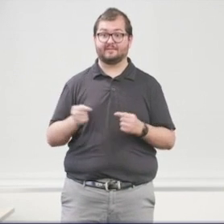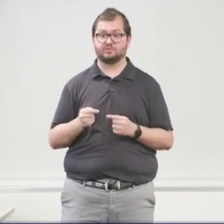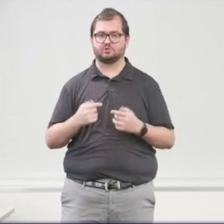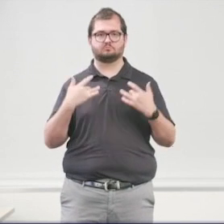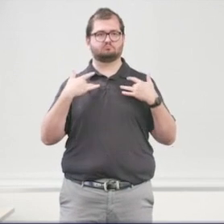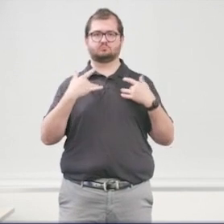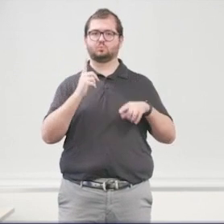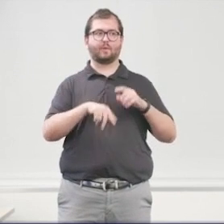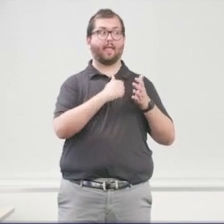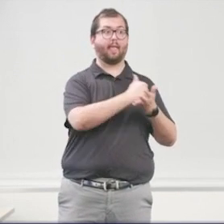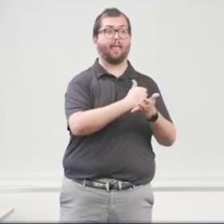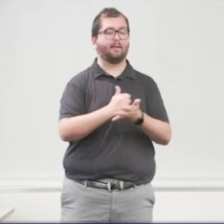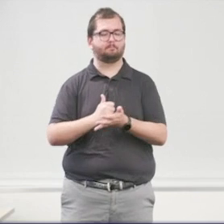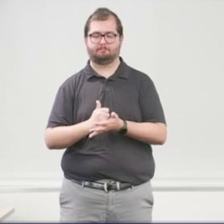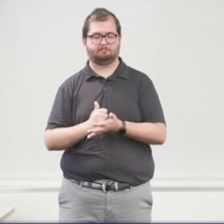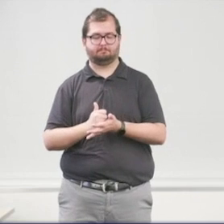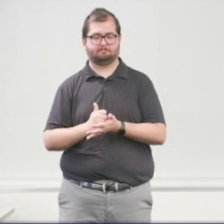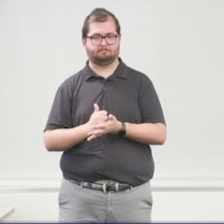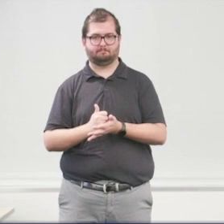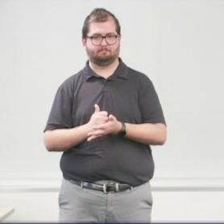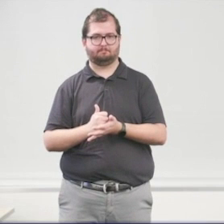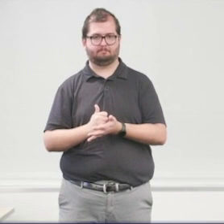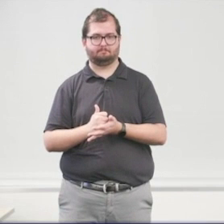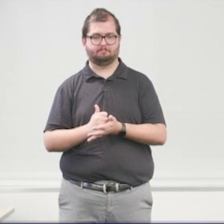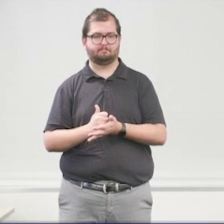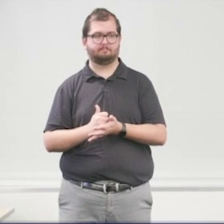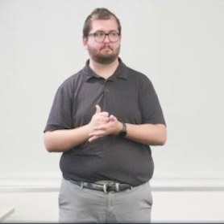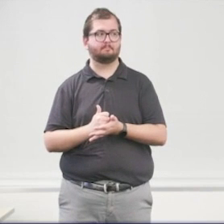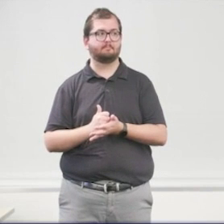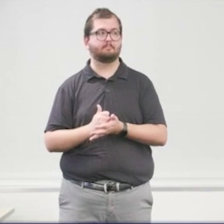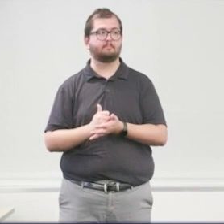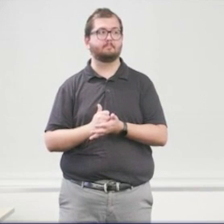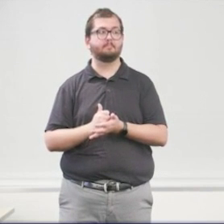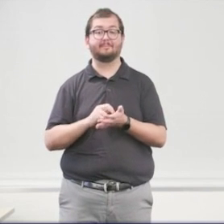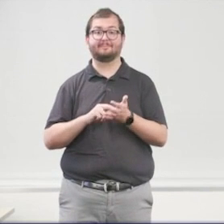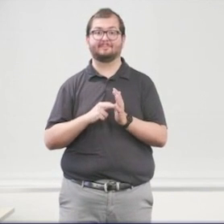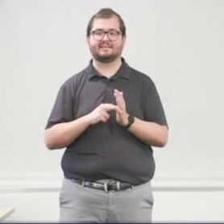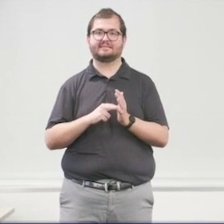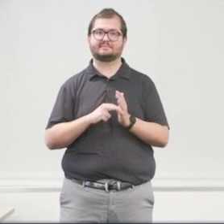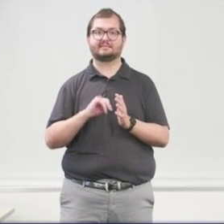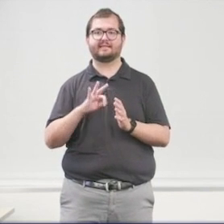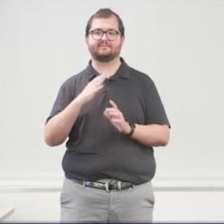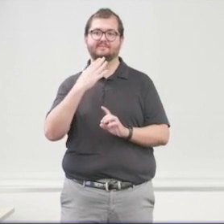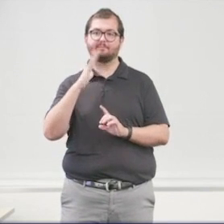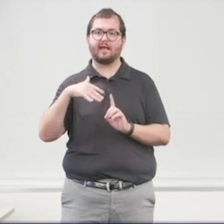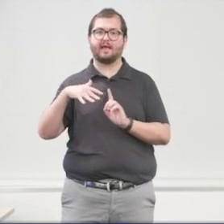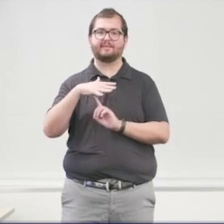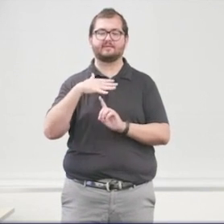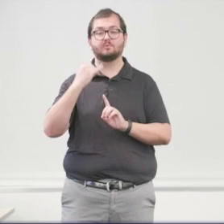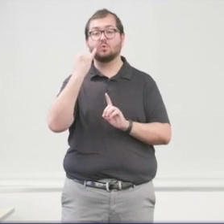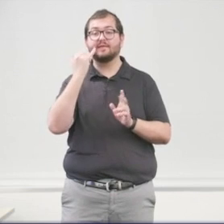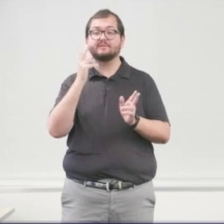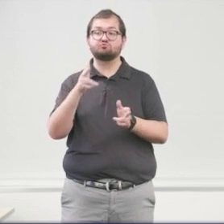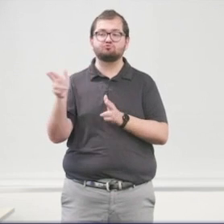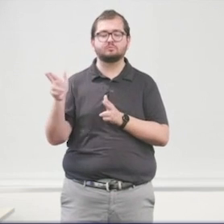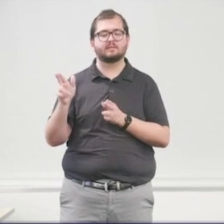anybody else. So that's why if you're in one of the bad environments that have happened, the shootings